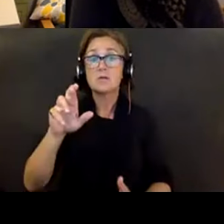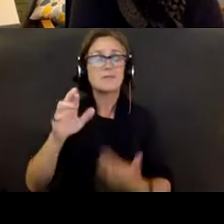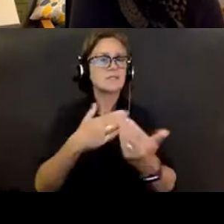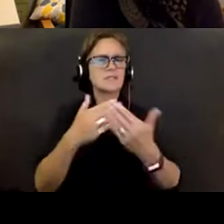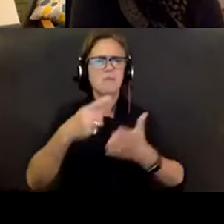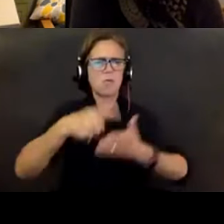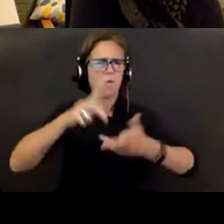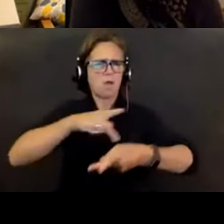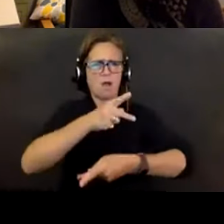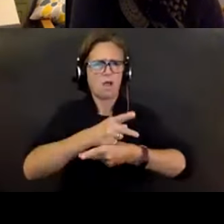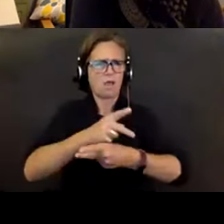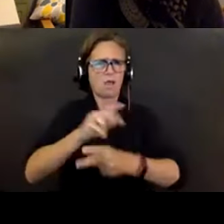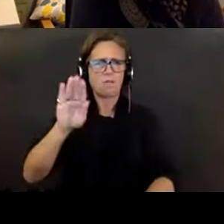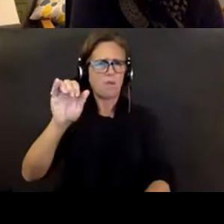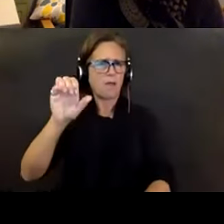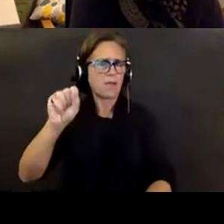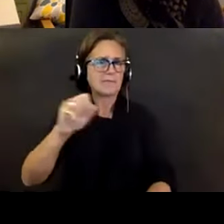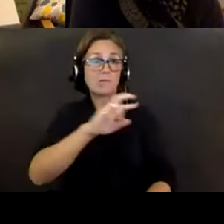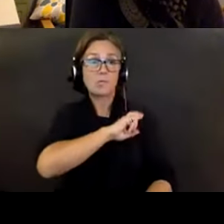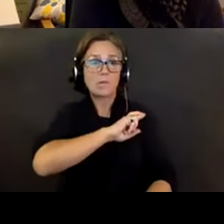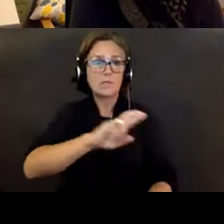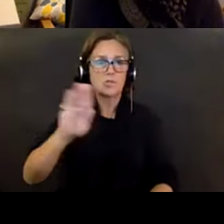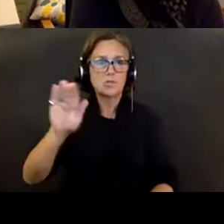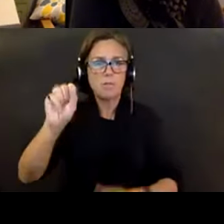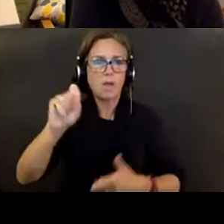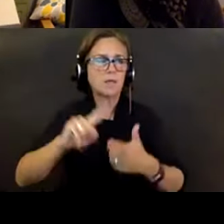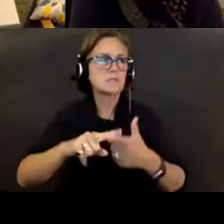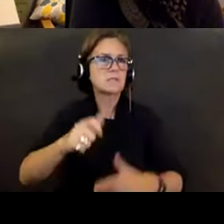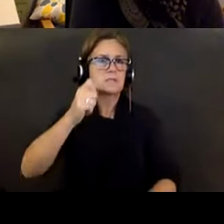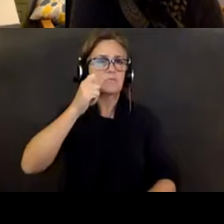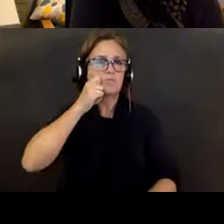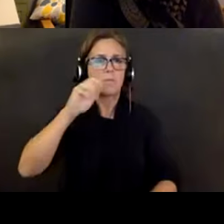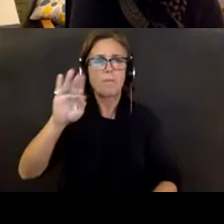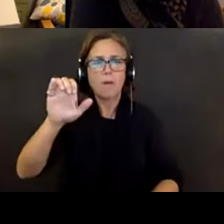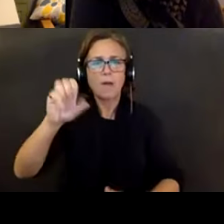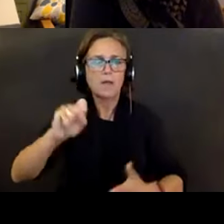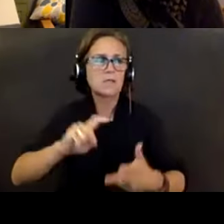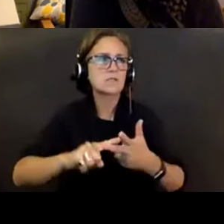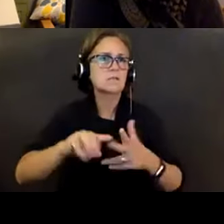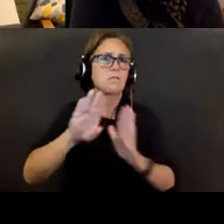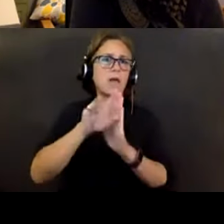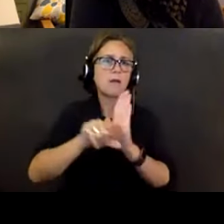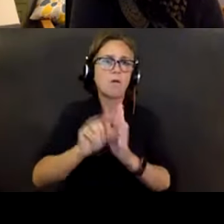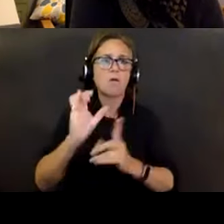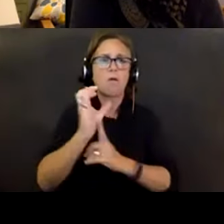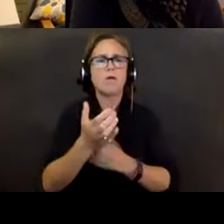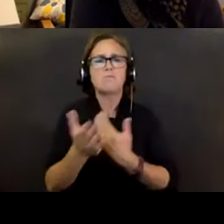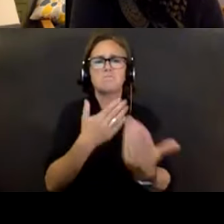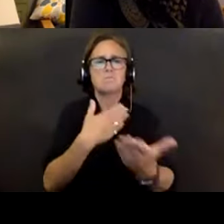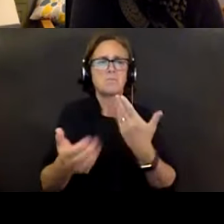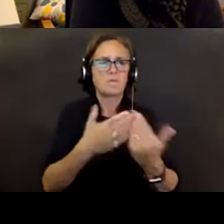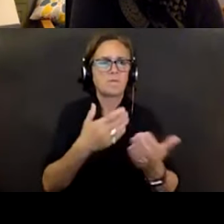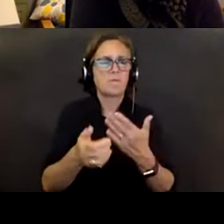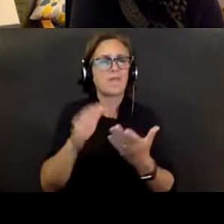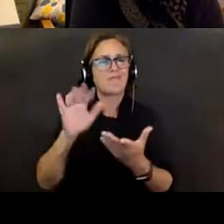identity, religion, those are important. So if we want our kids to be successful, and that's part of the package. So that may